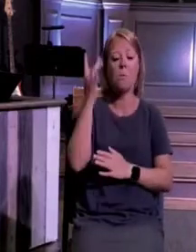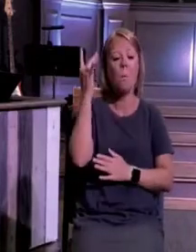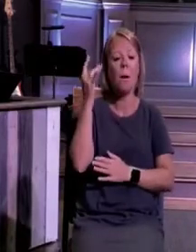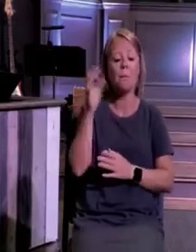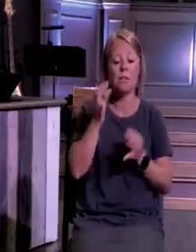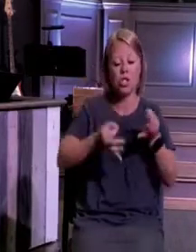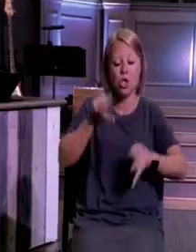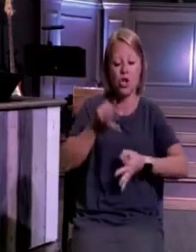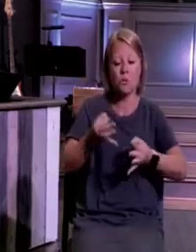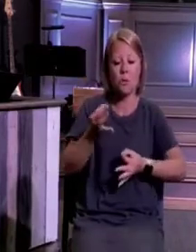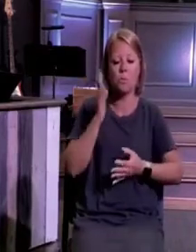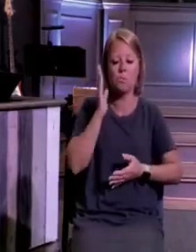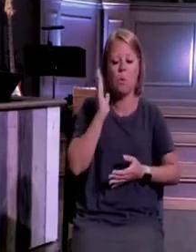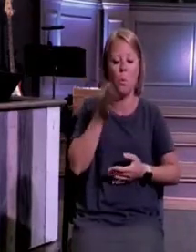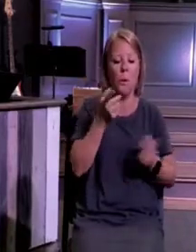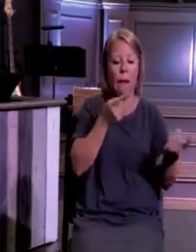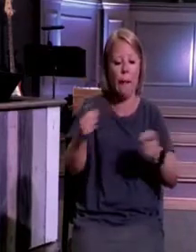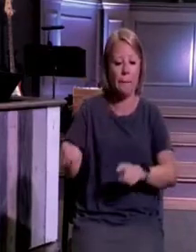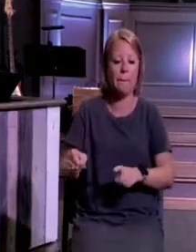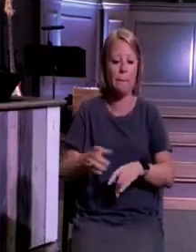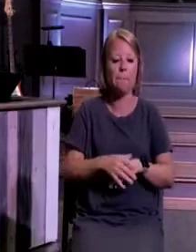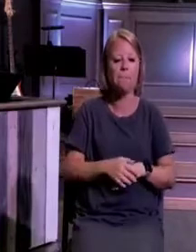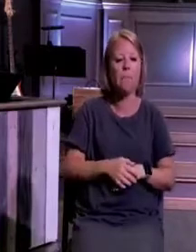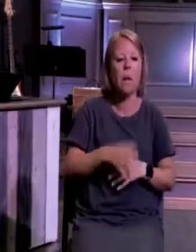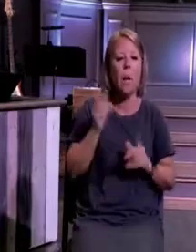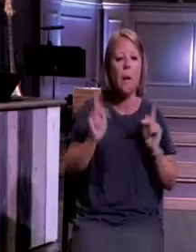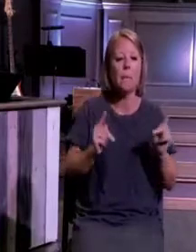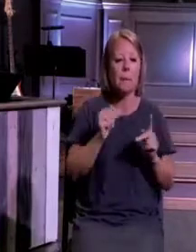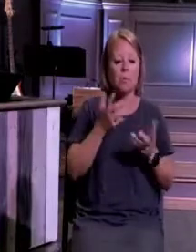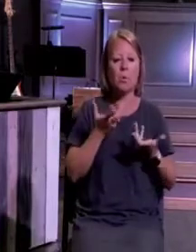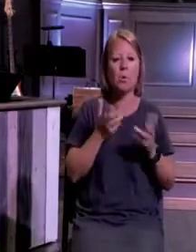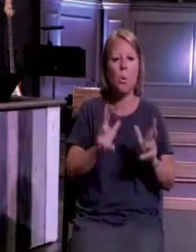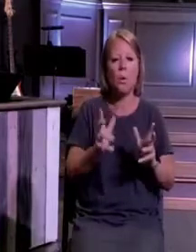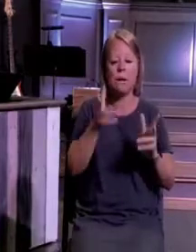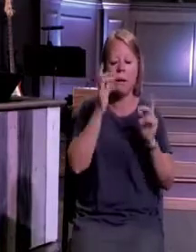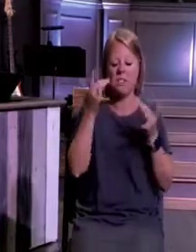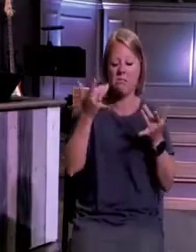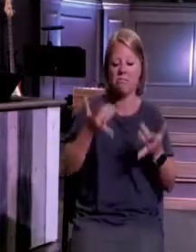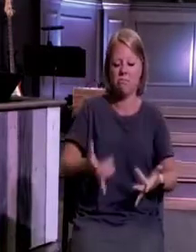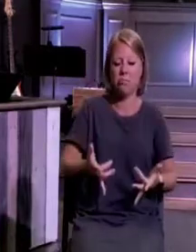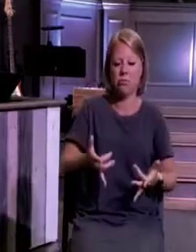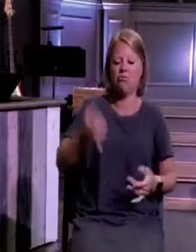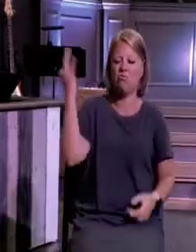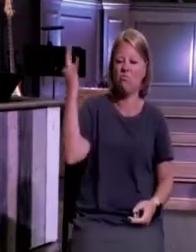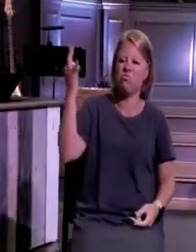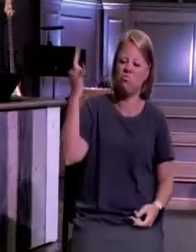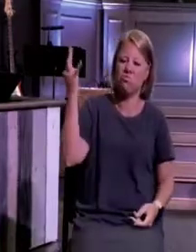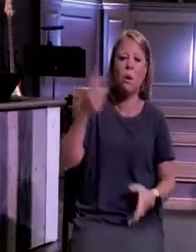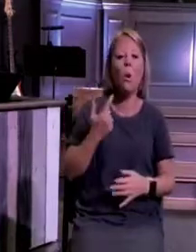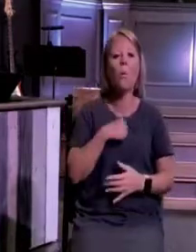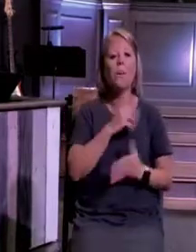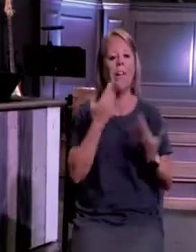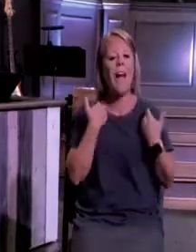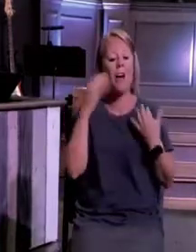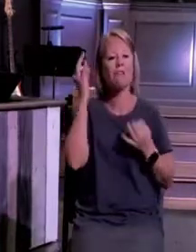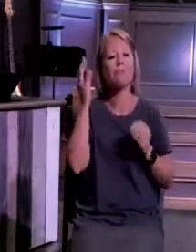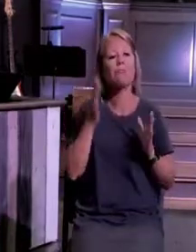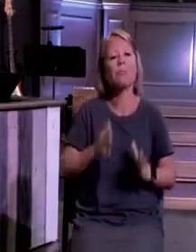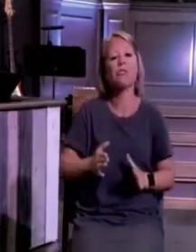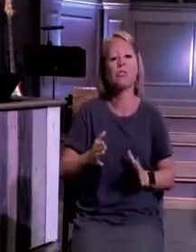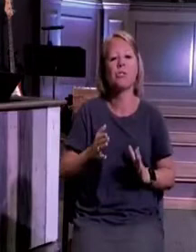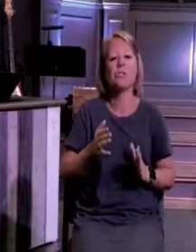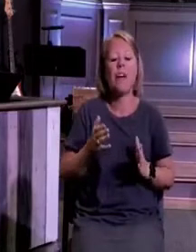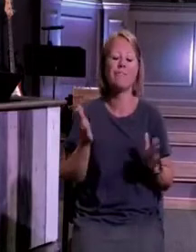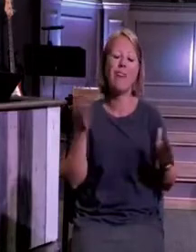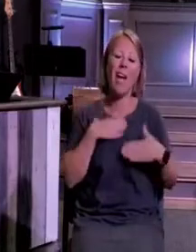coming. We're living in a world today that people do not want to hear the doom and gloom. We'd rather have preachers tickle our ears and tell us what